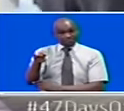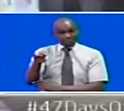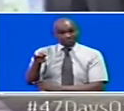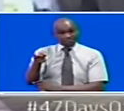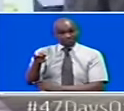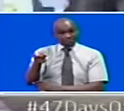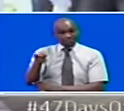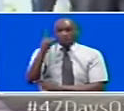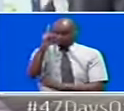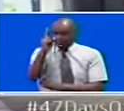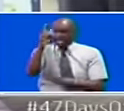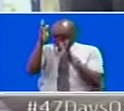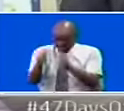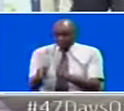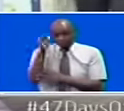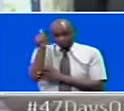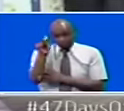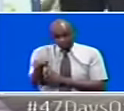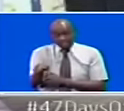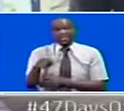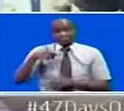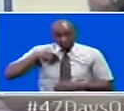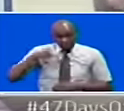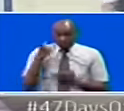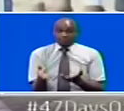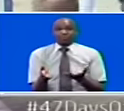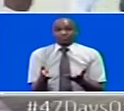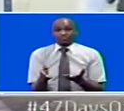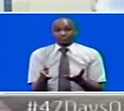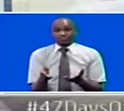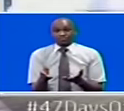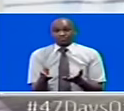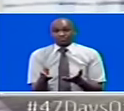And one of the officers was a officer on secondment